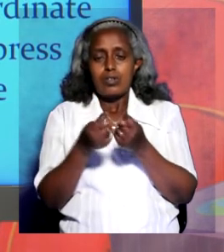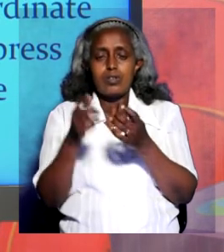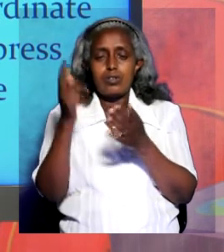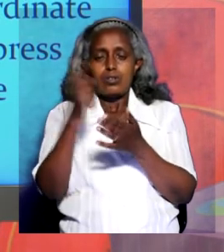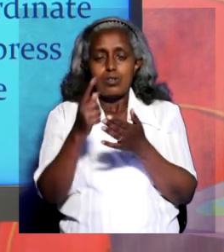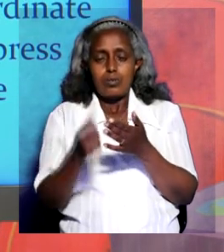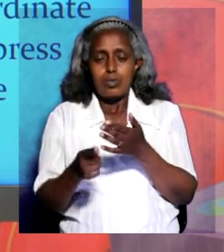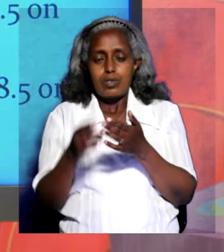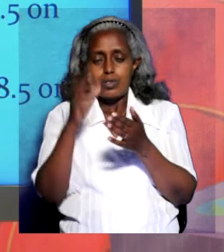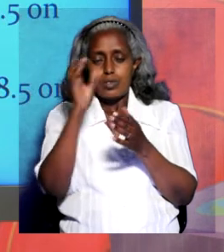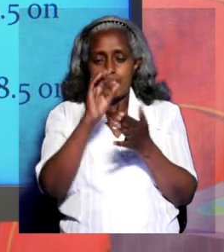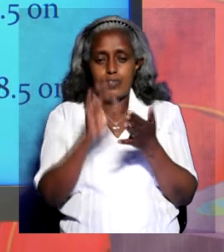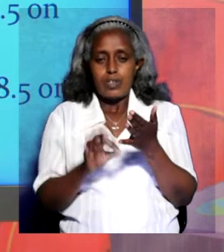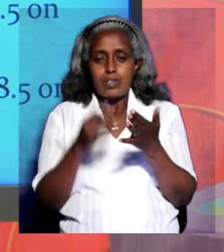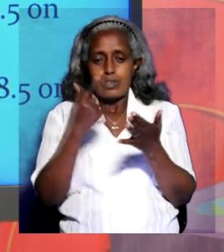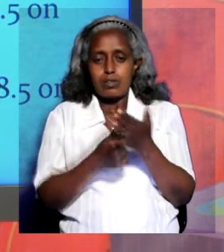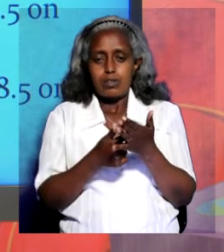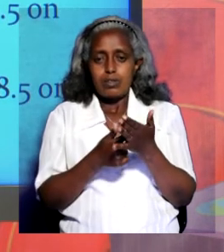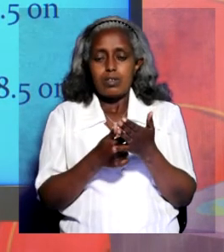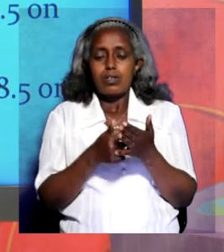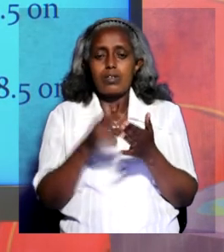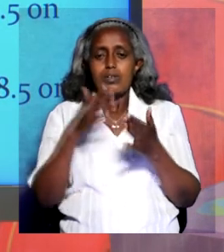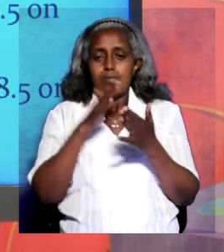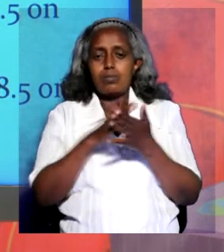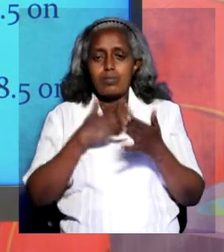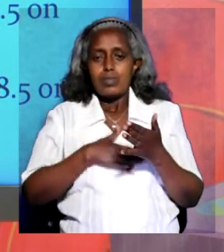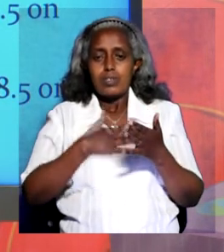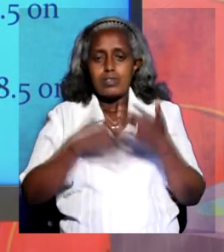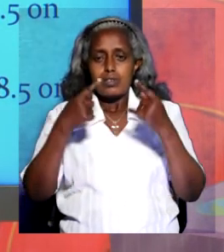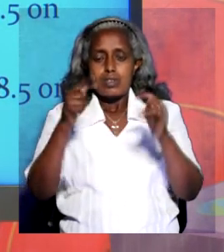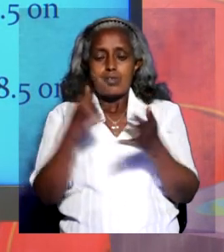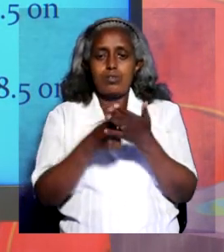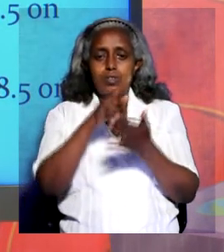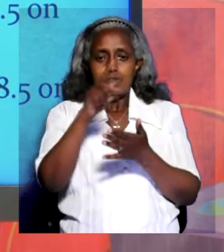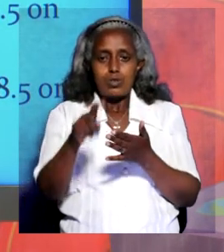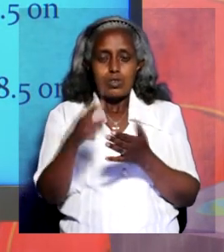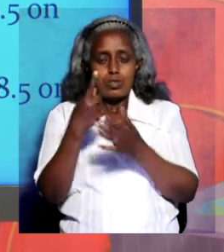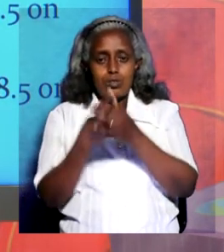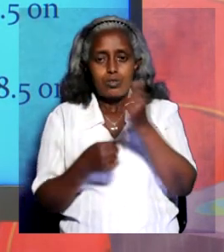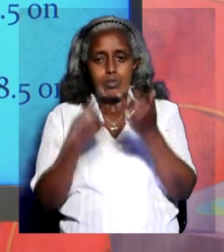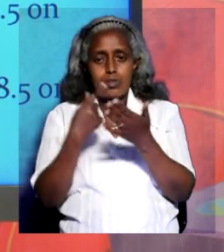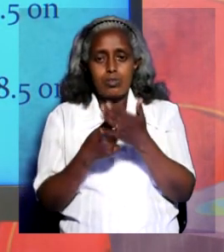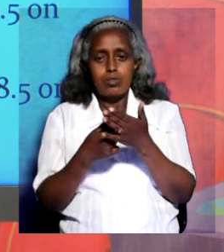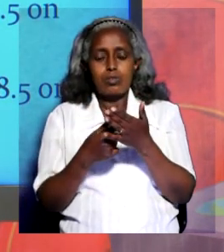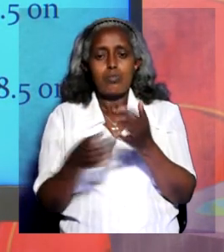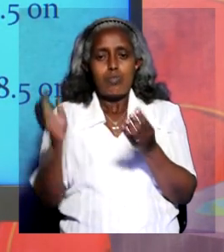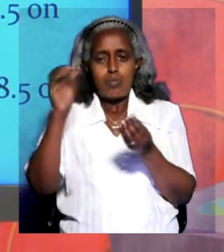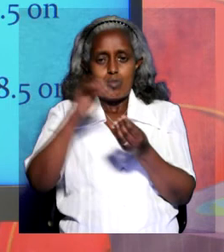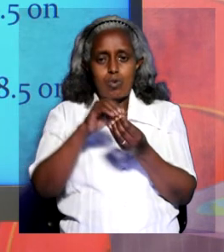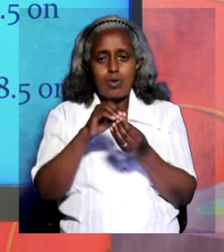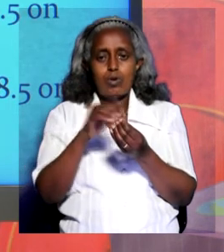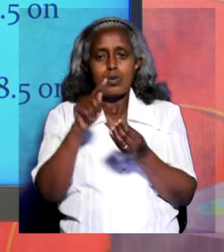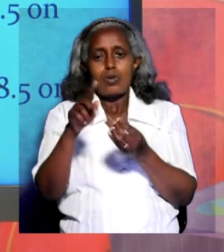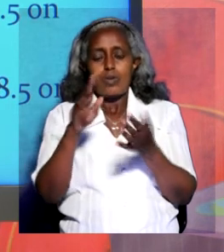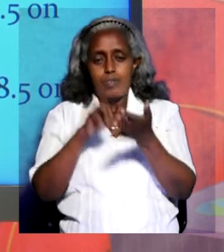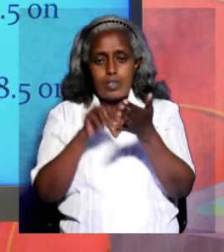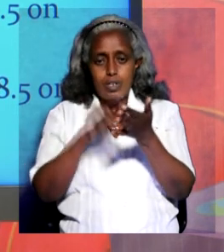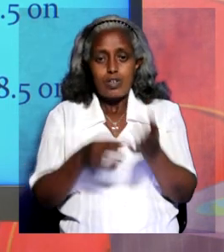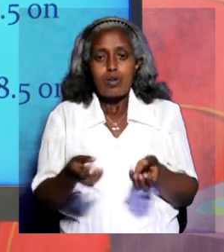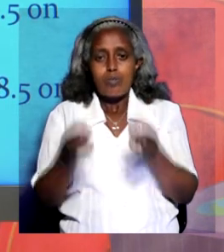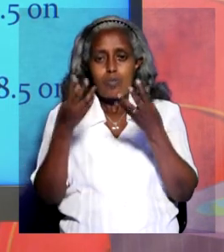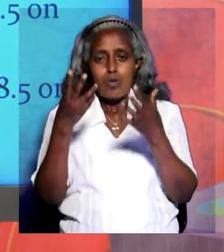So please try these questions. Not on this one. To know more, you have to read